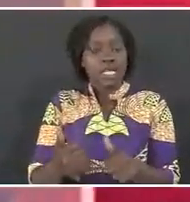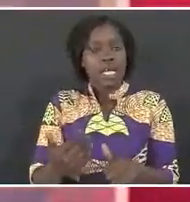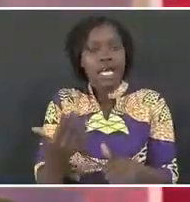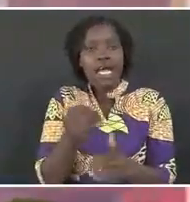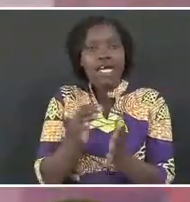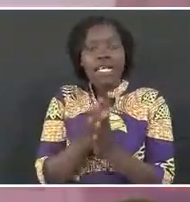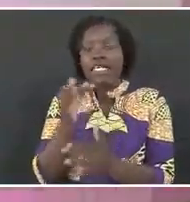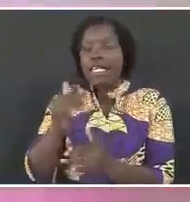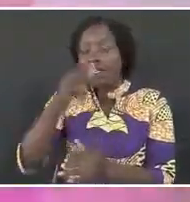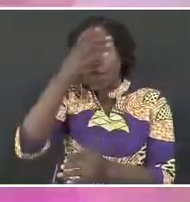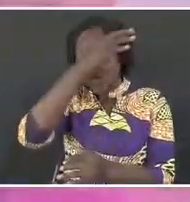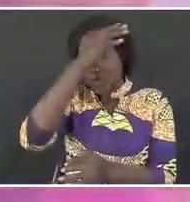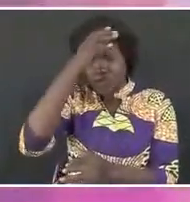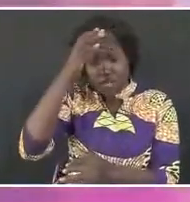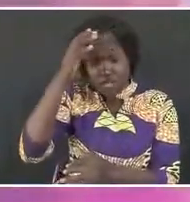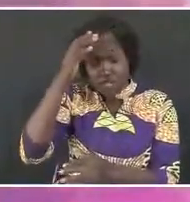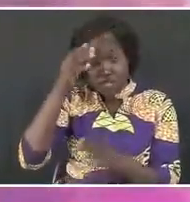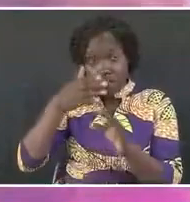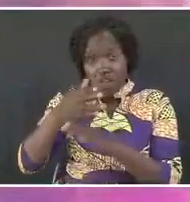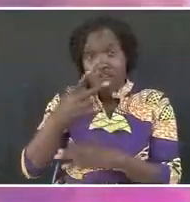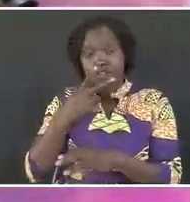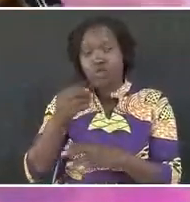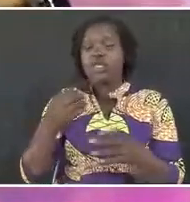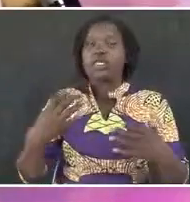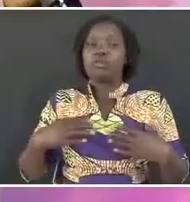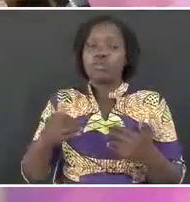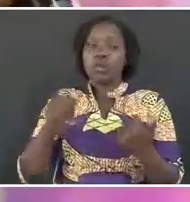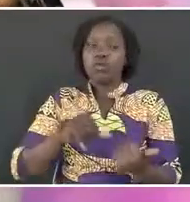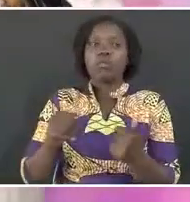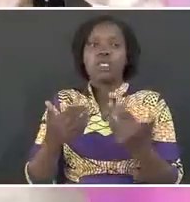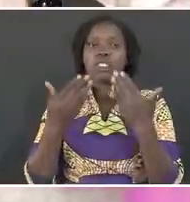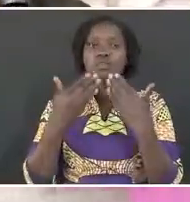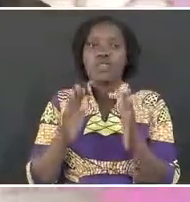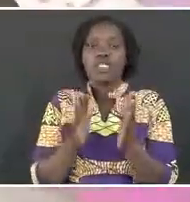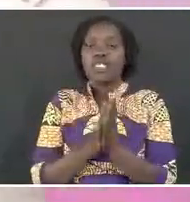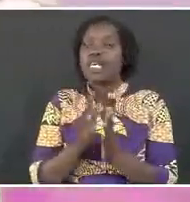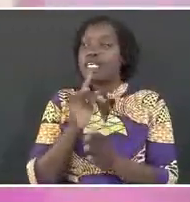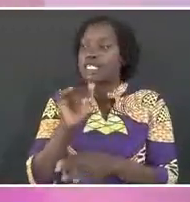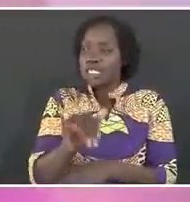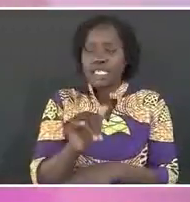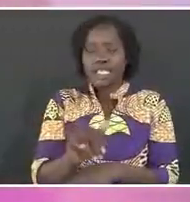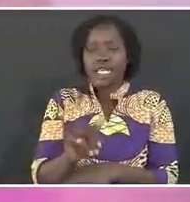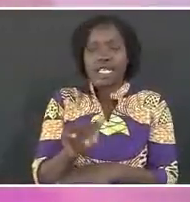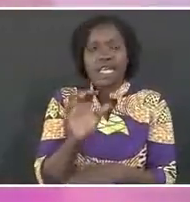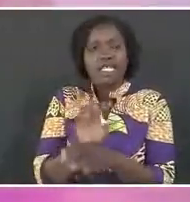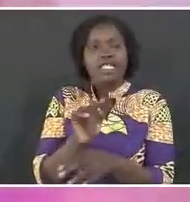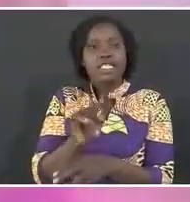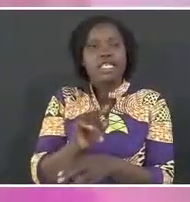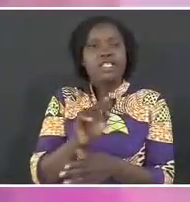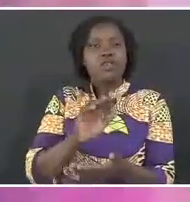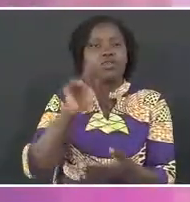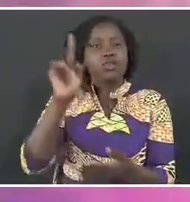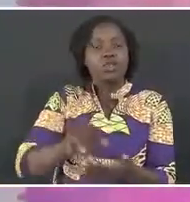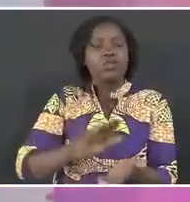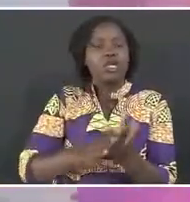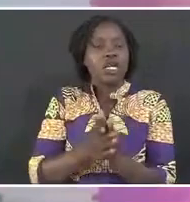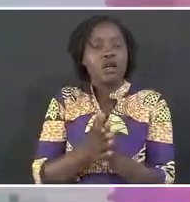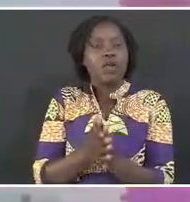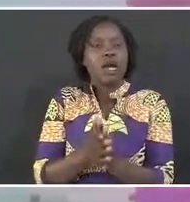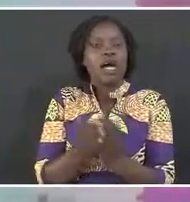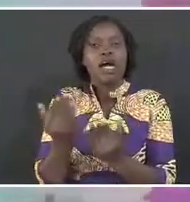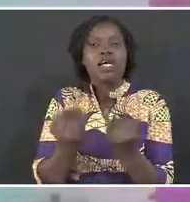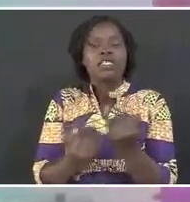end of crusade, over 200 people were baptized, such that that church could not become a Sabbath school. It